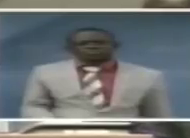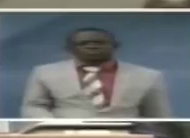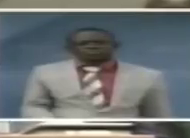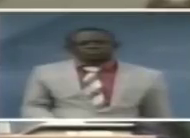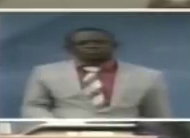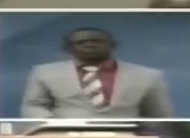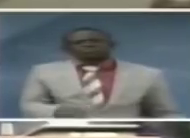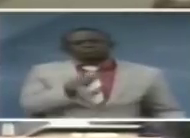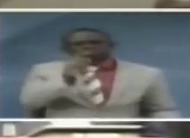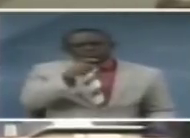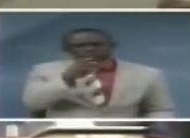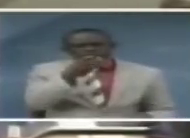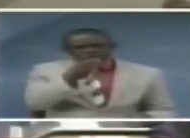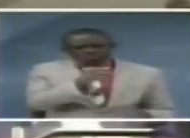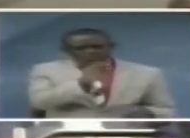Sir,